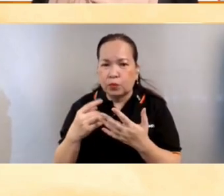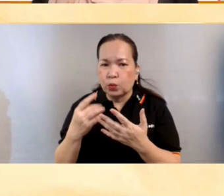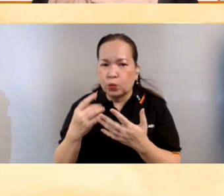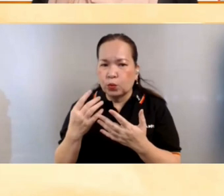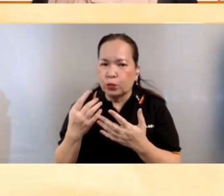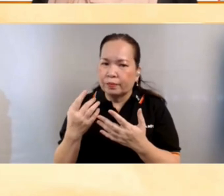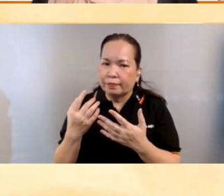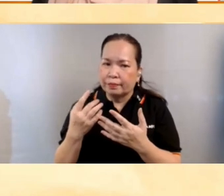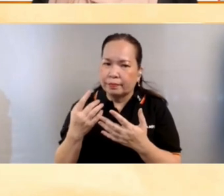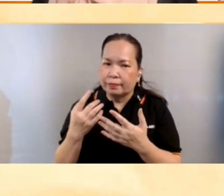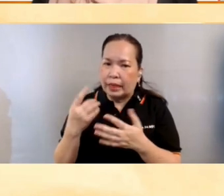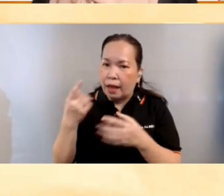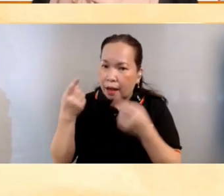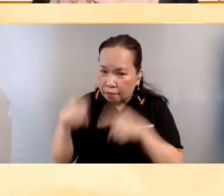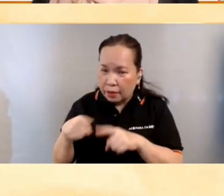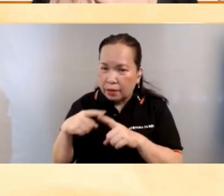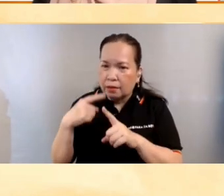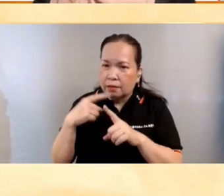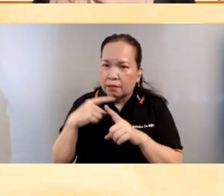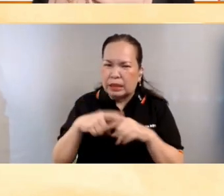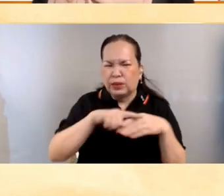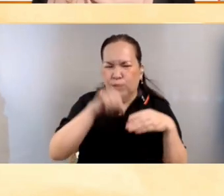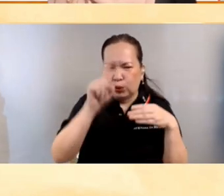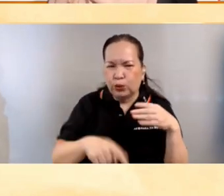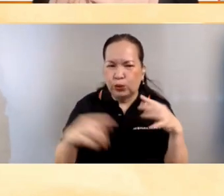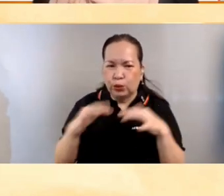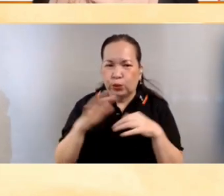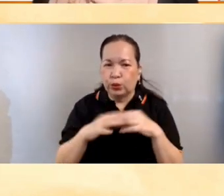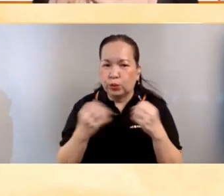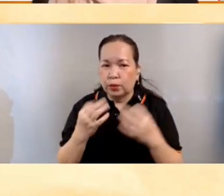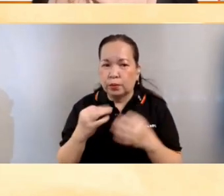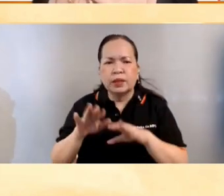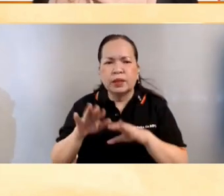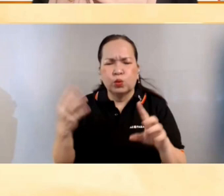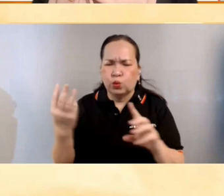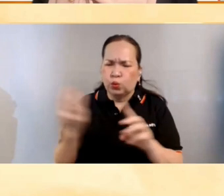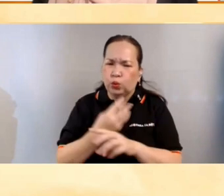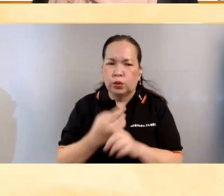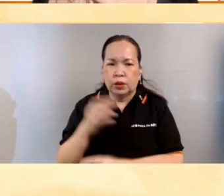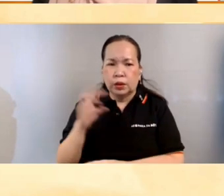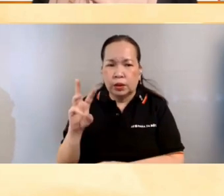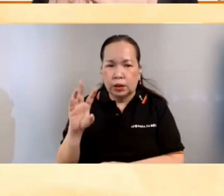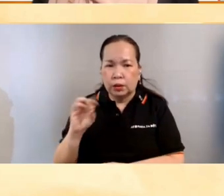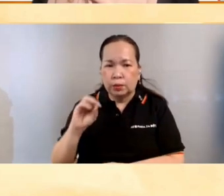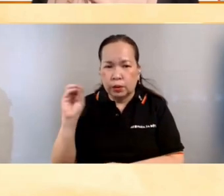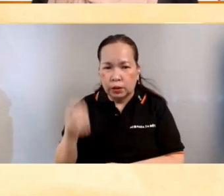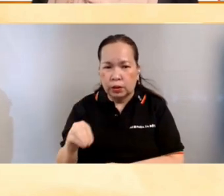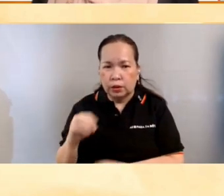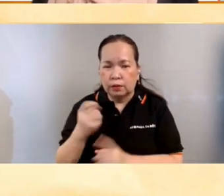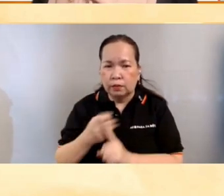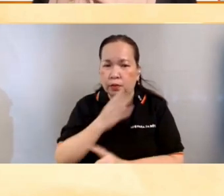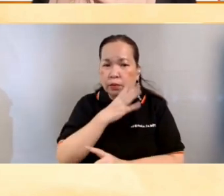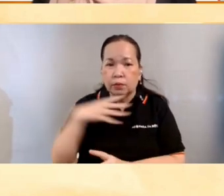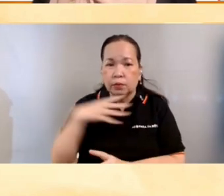Suffering more are children, as 68% of BARM children in 2018 were